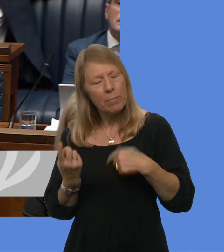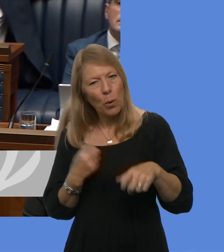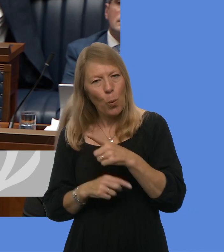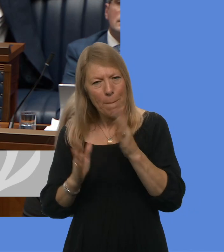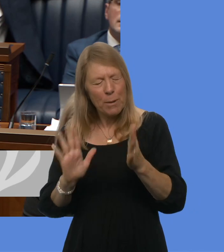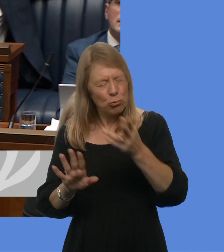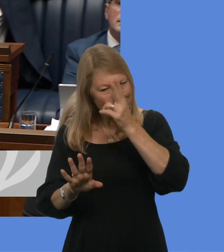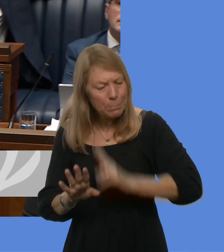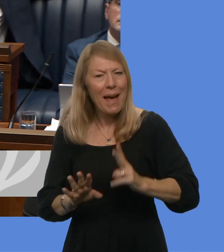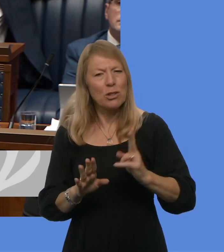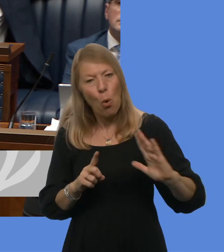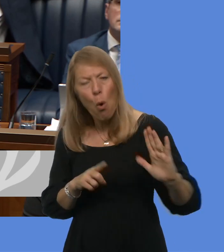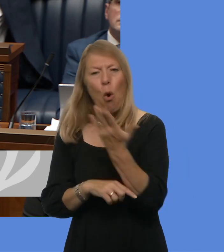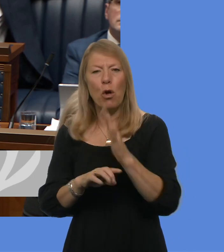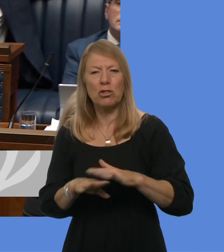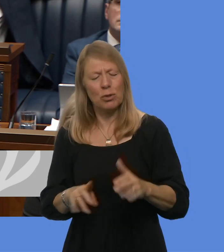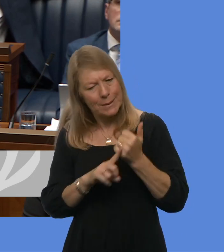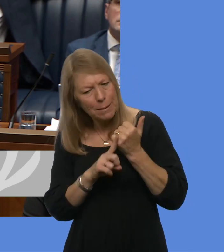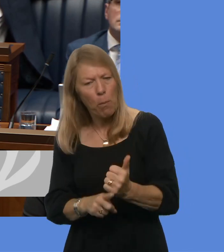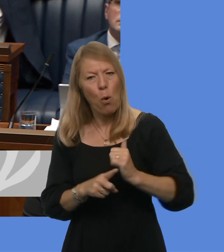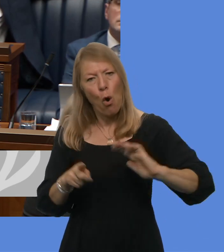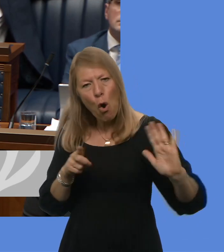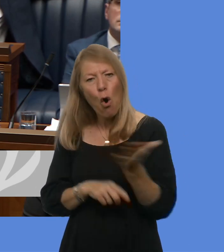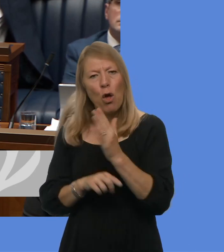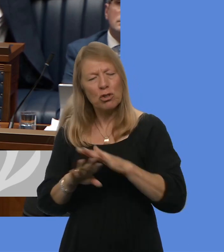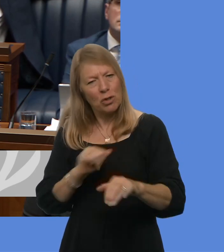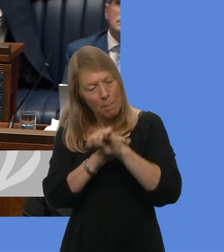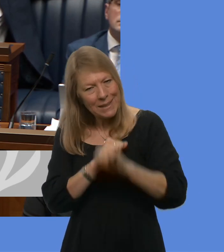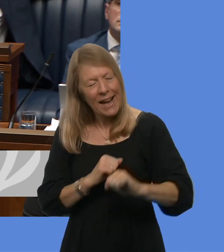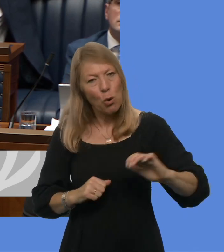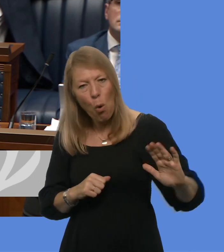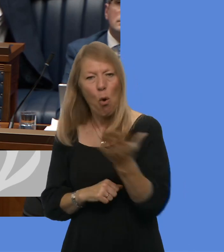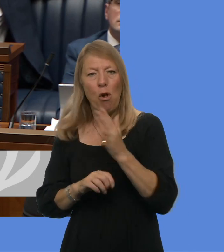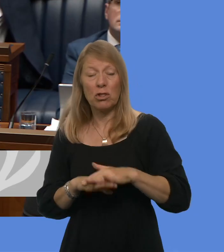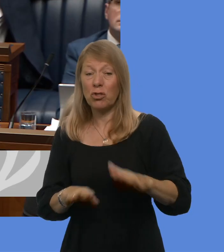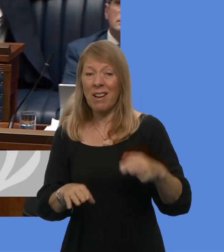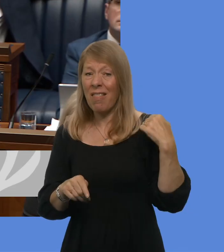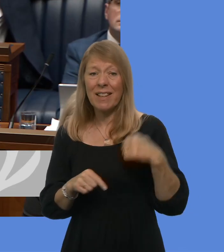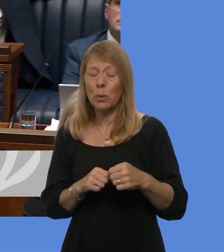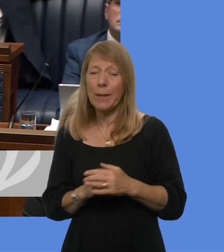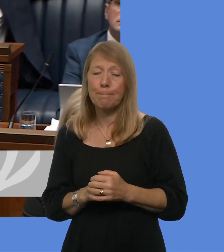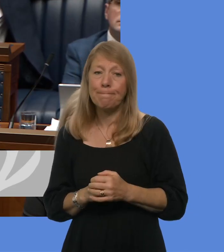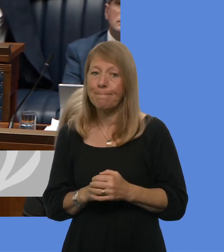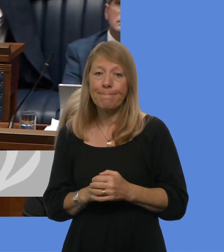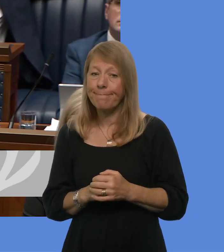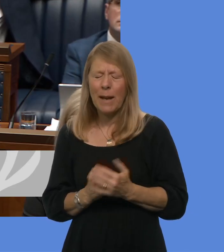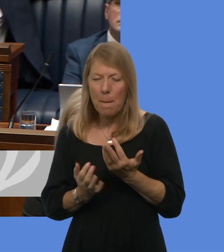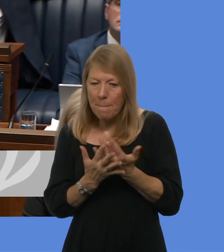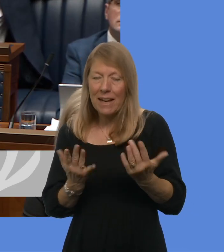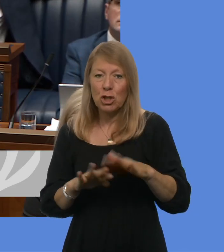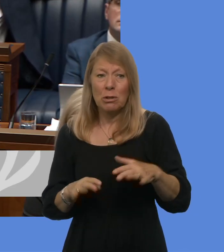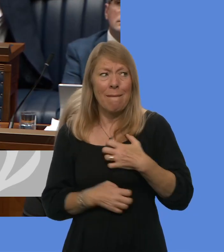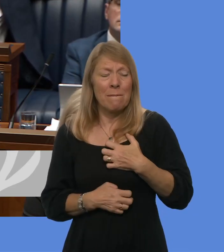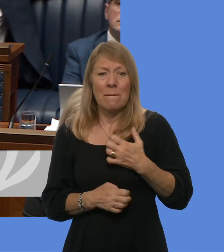to be supported and you need to be protected. And that has not been the case over the past week, and that is wrong. And I absolutely